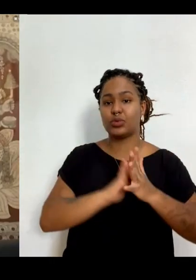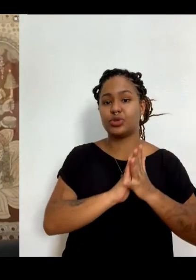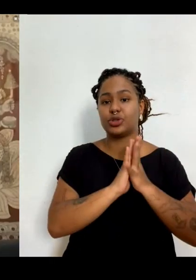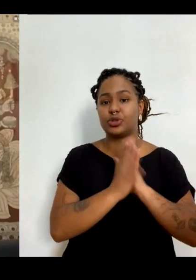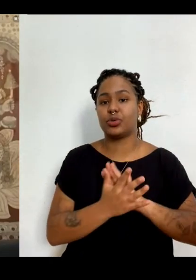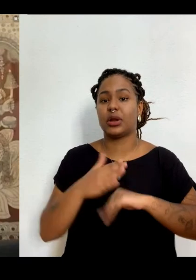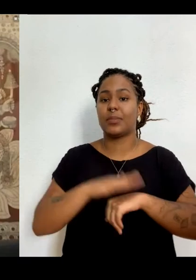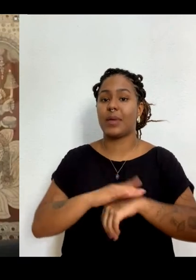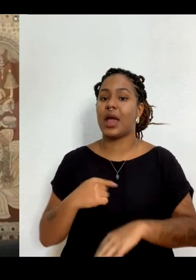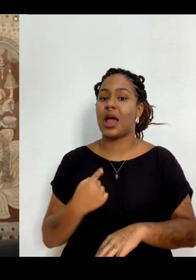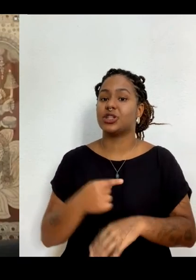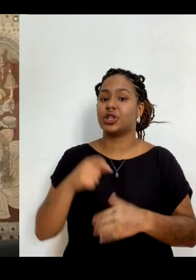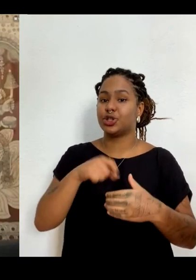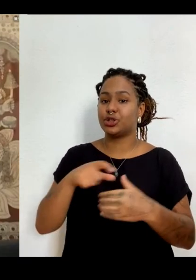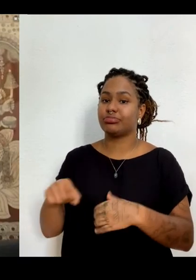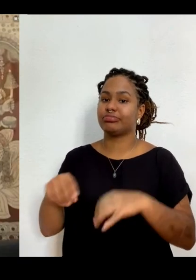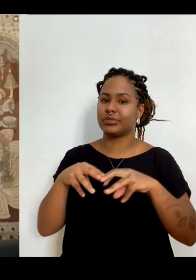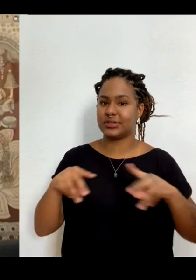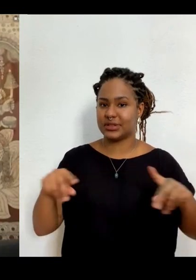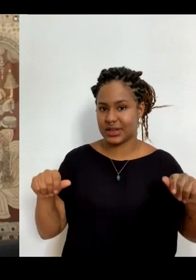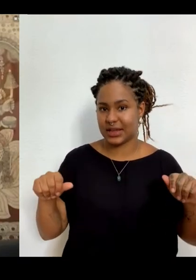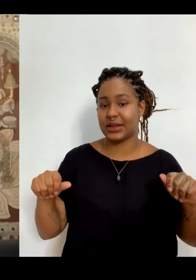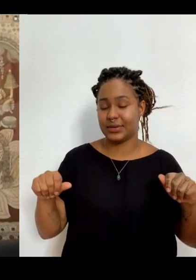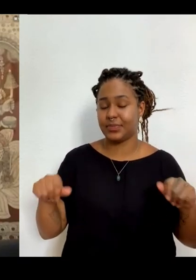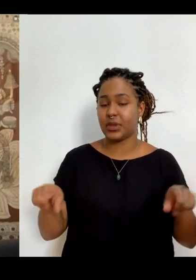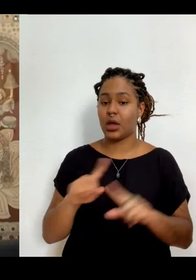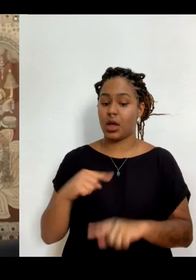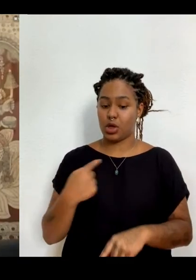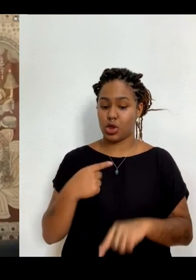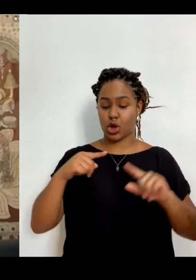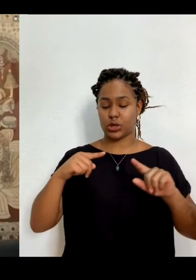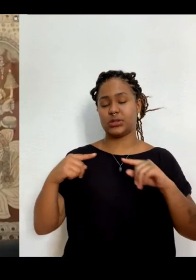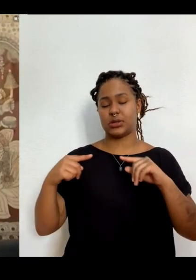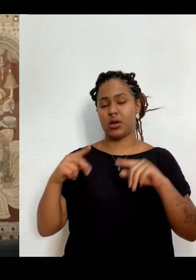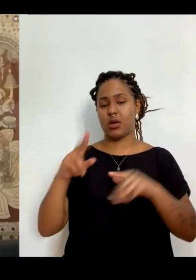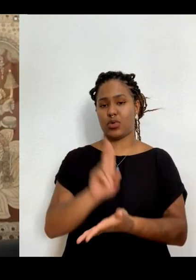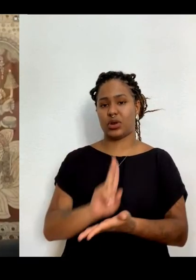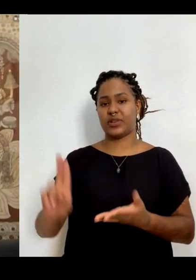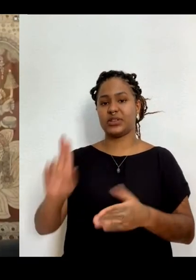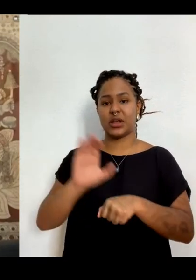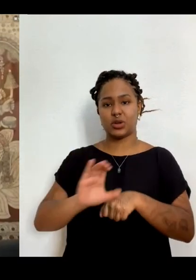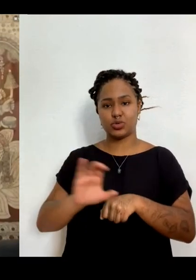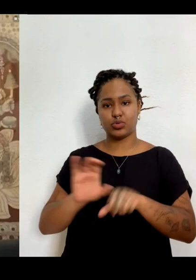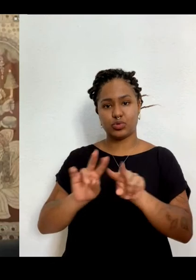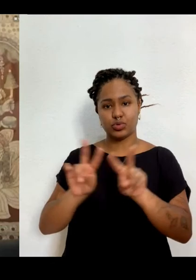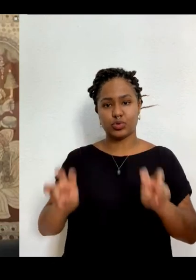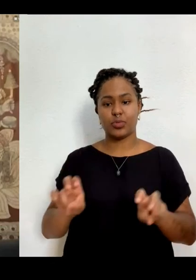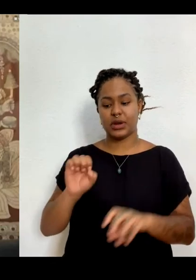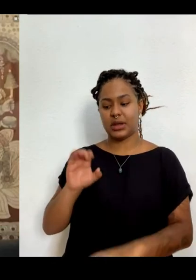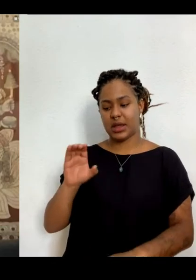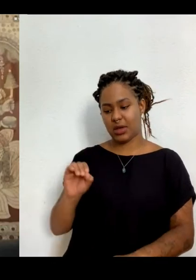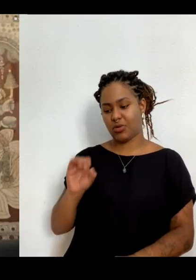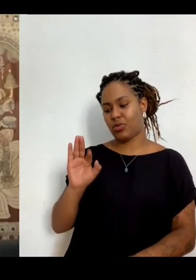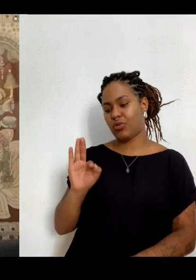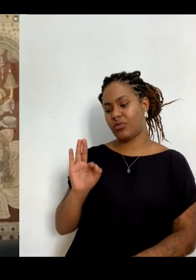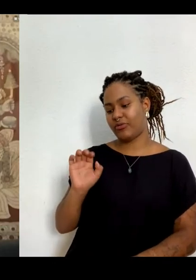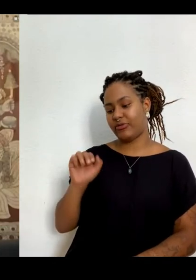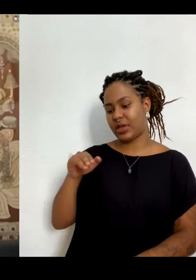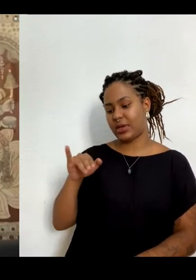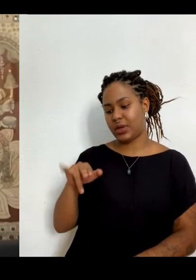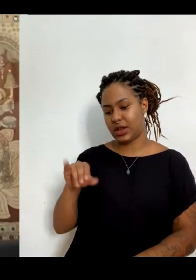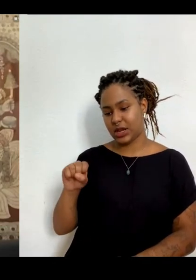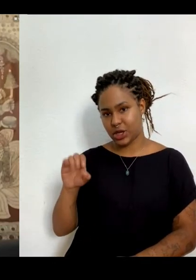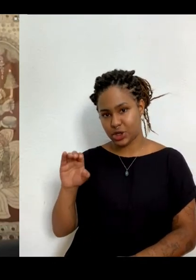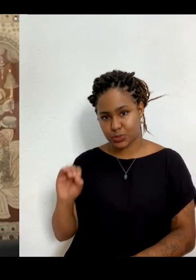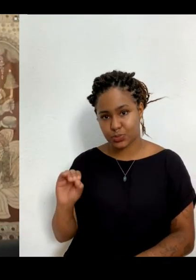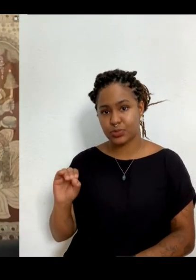University where we offer courses I offer a course on eco-feminism in early March and then a whole month in September we call it